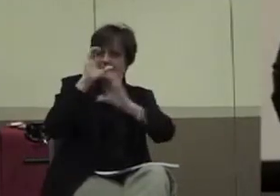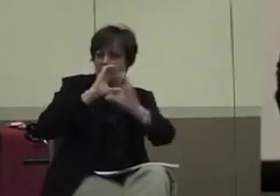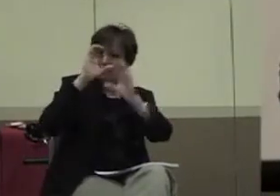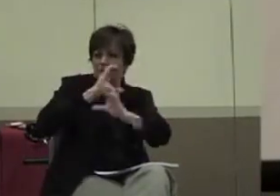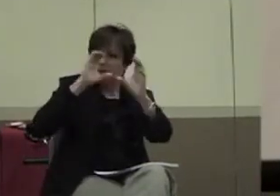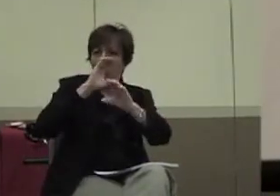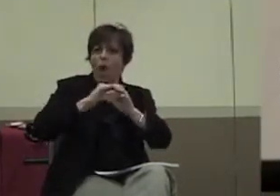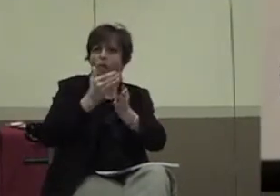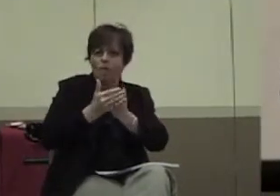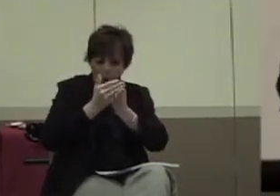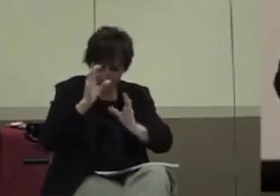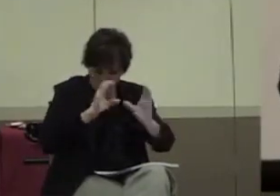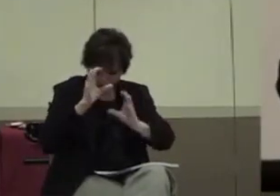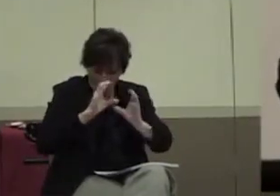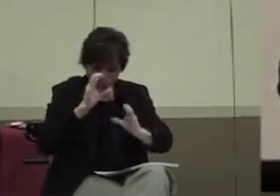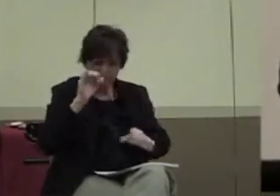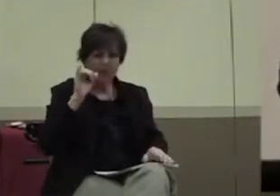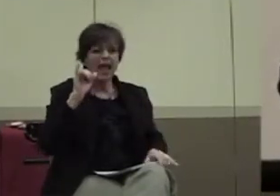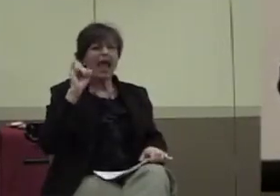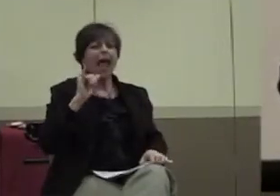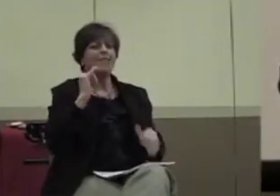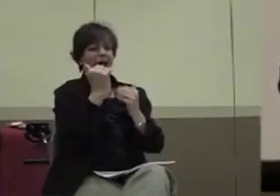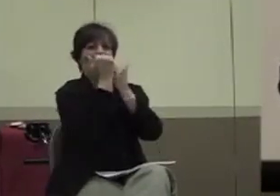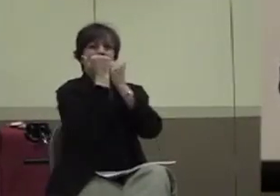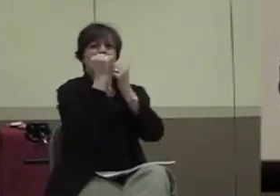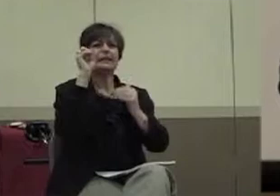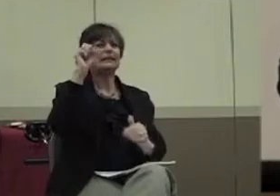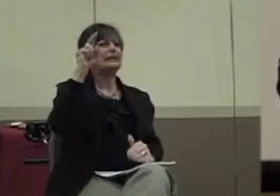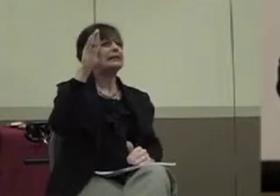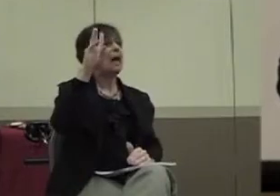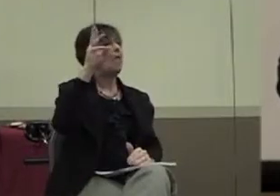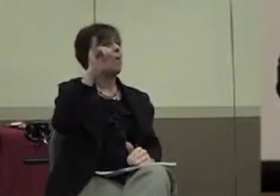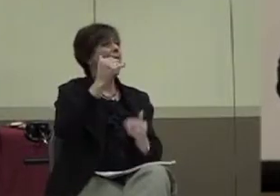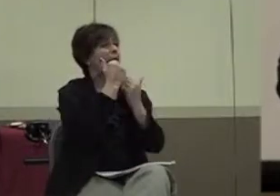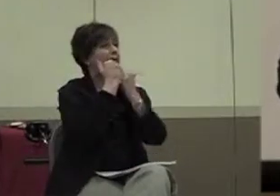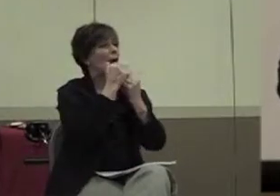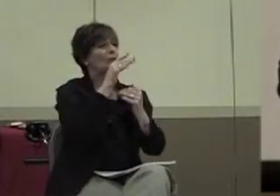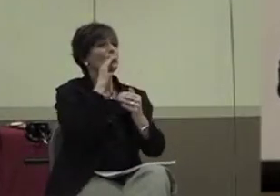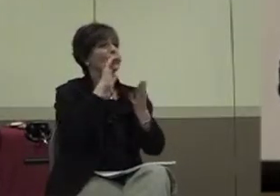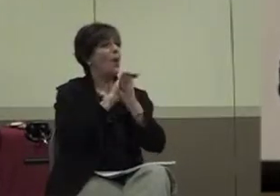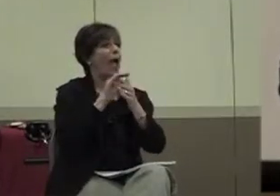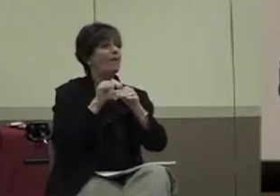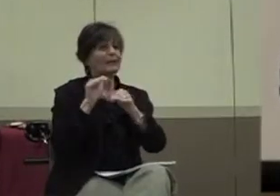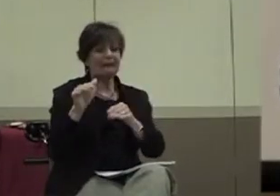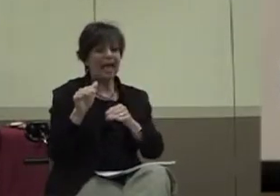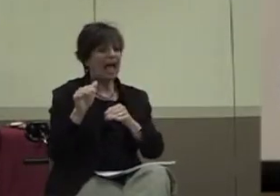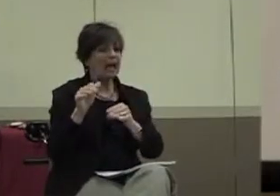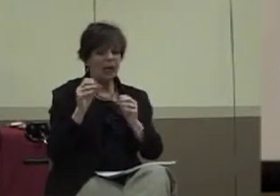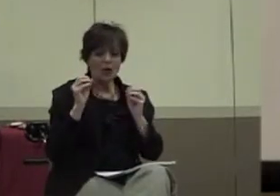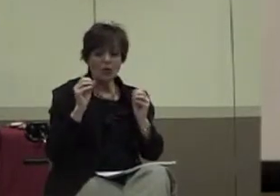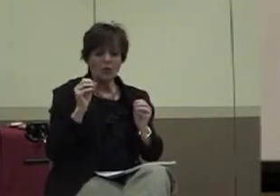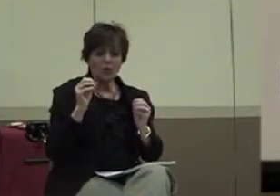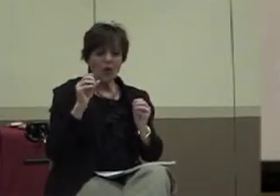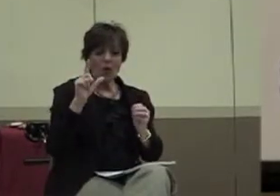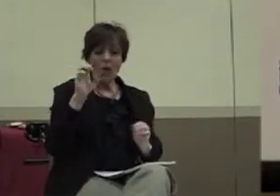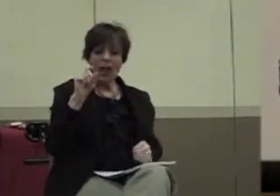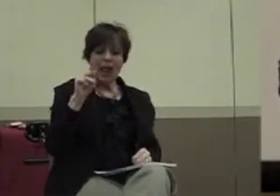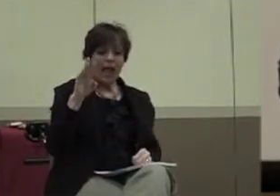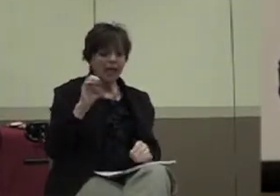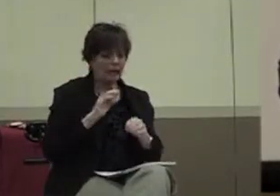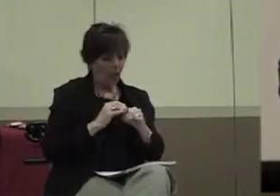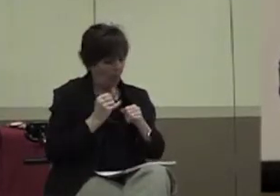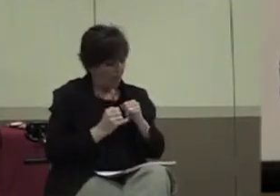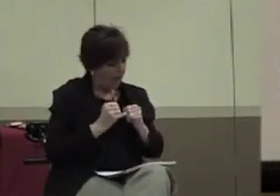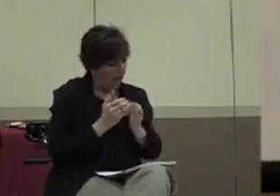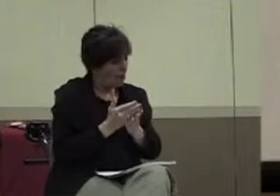around the bottom of the boat, and that big old Subway sandwich that his wife had sent, not even a shred of lettuce on the bottom of the boat. And